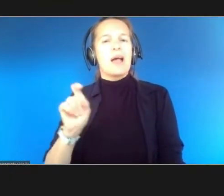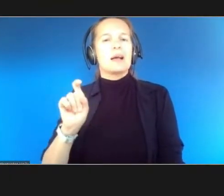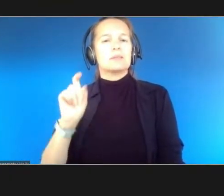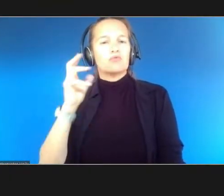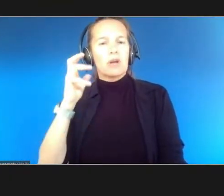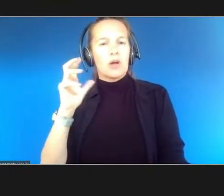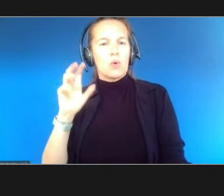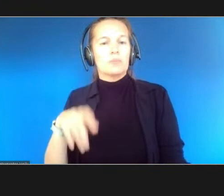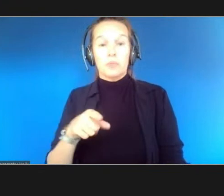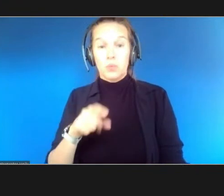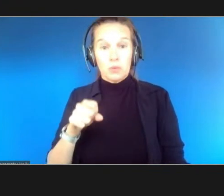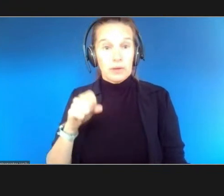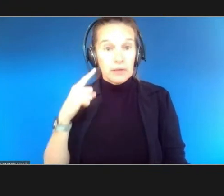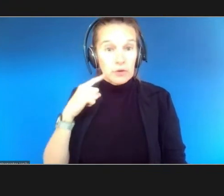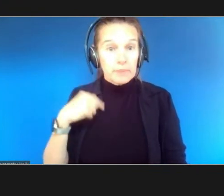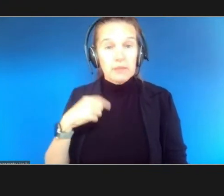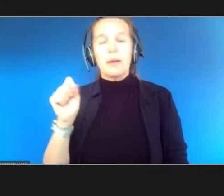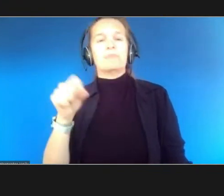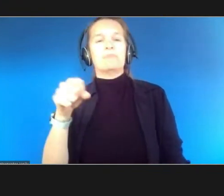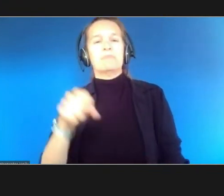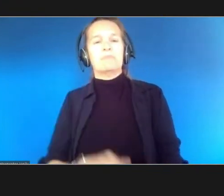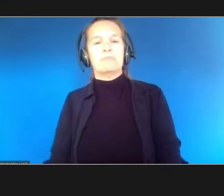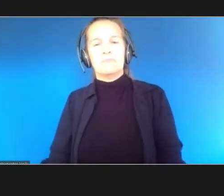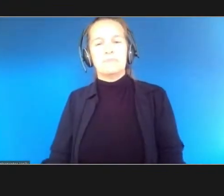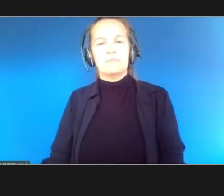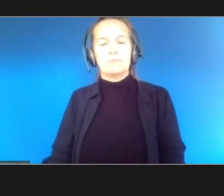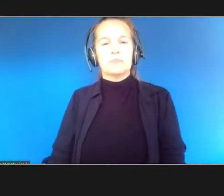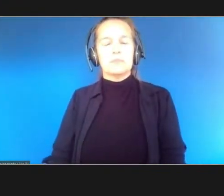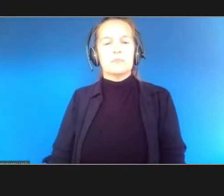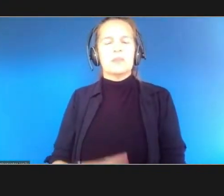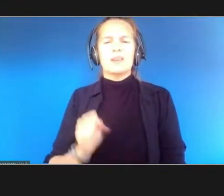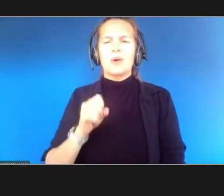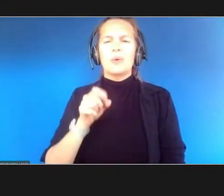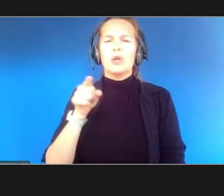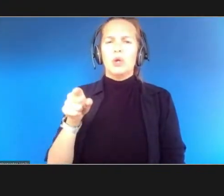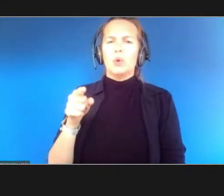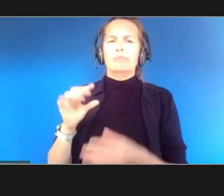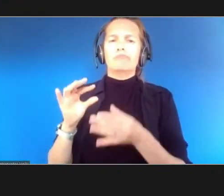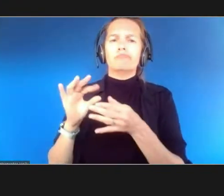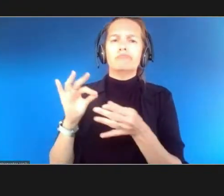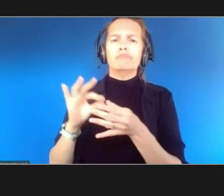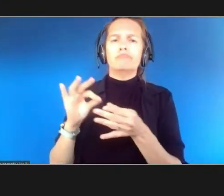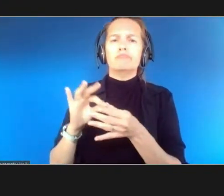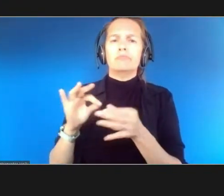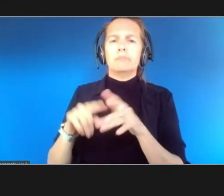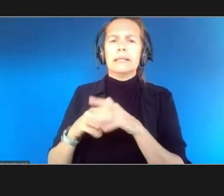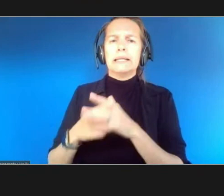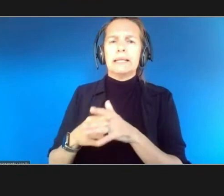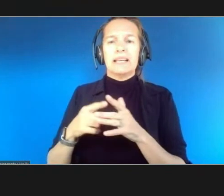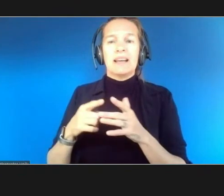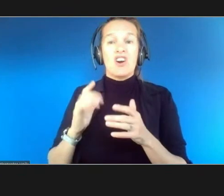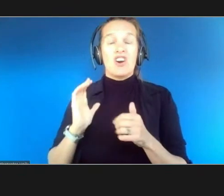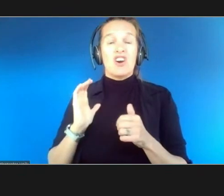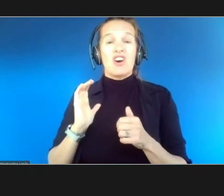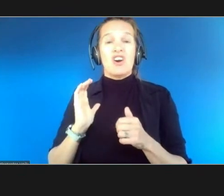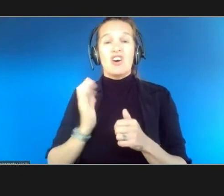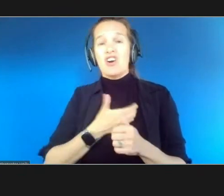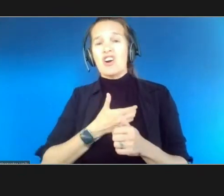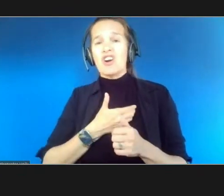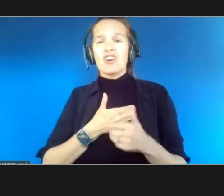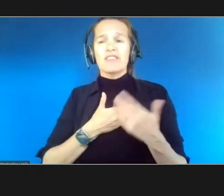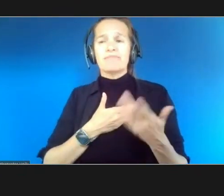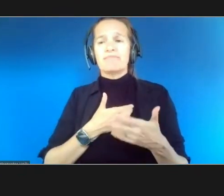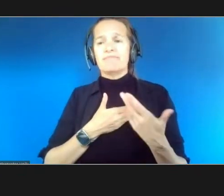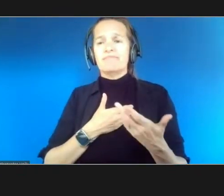me? Yes. Yes. Hi. So you mentioned at the beginning that we're not really doing great in relation to